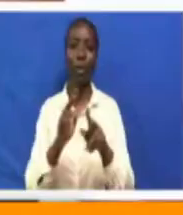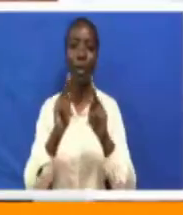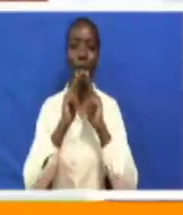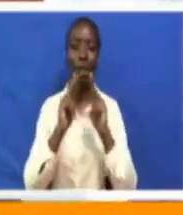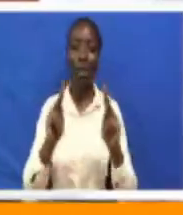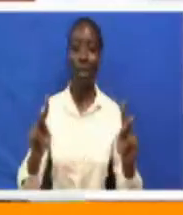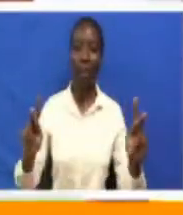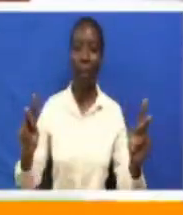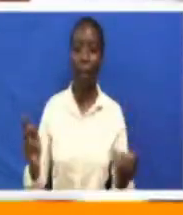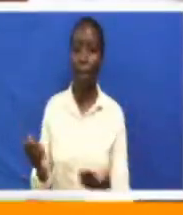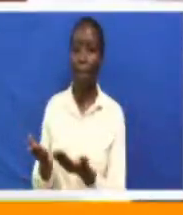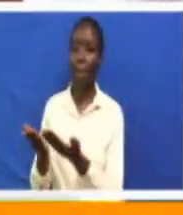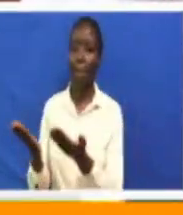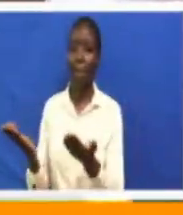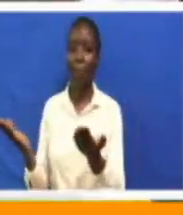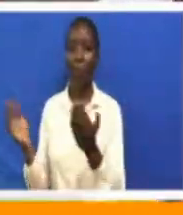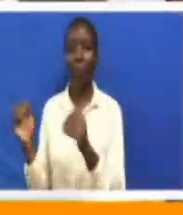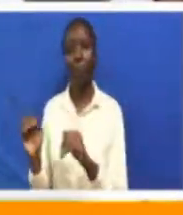pictures